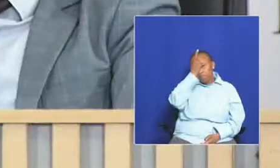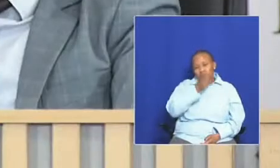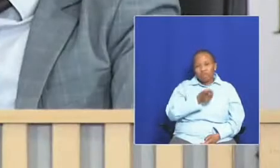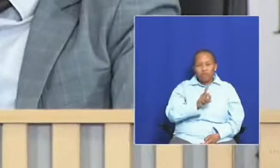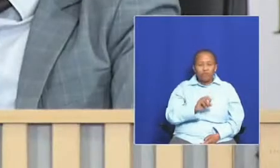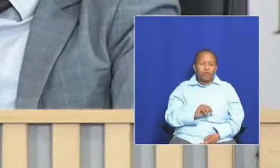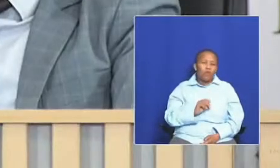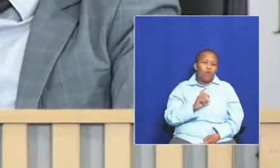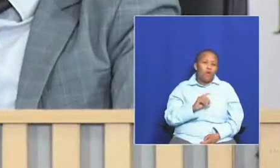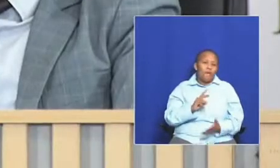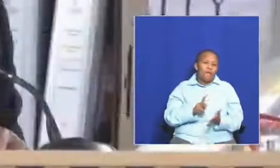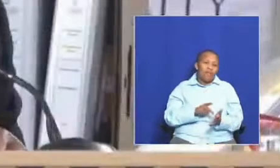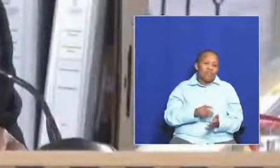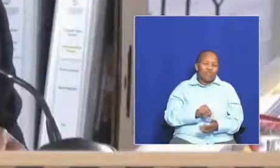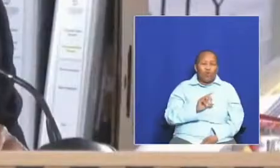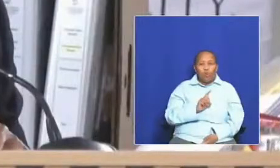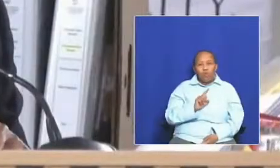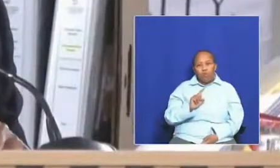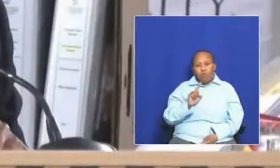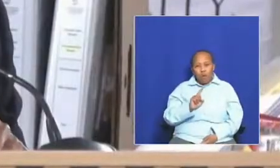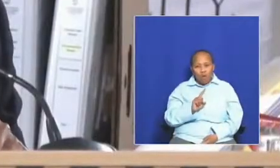I understand it's 1A.